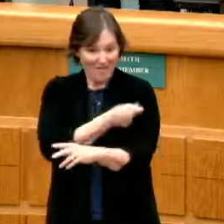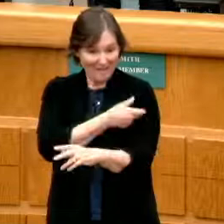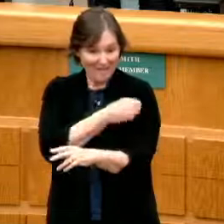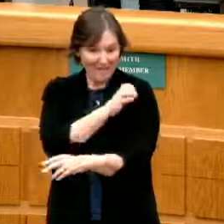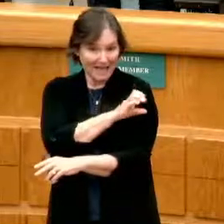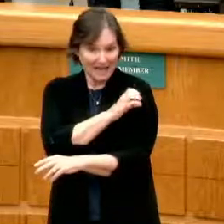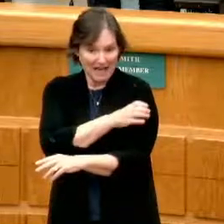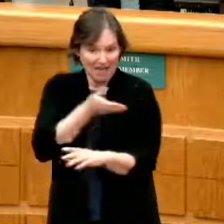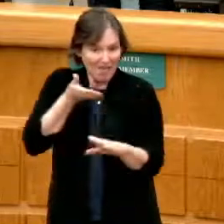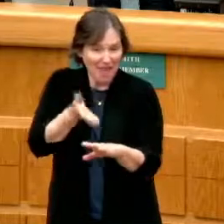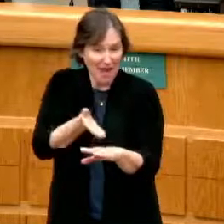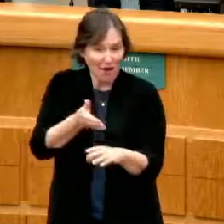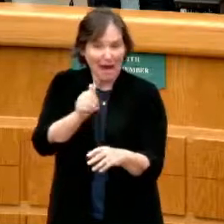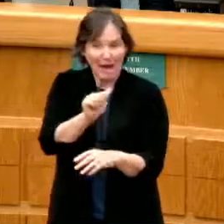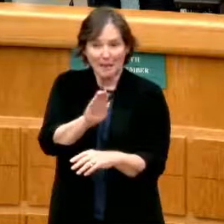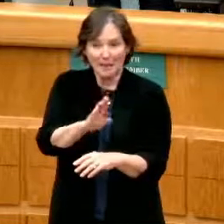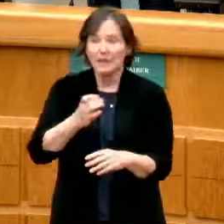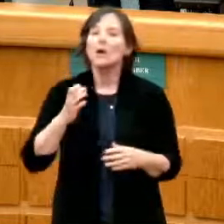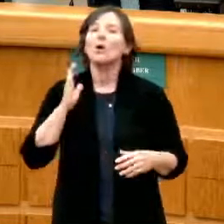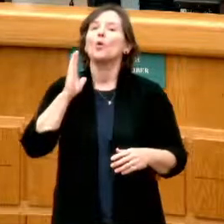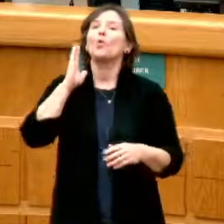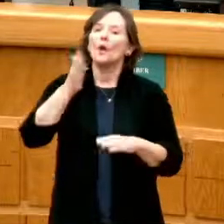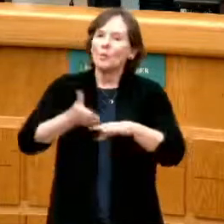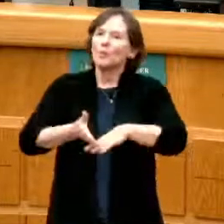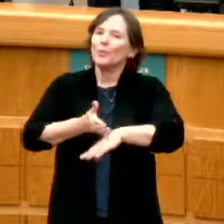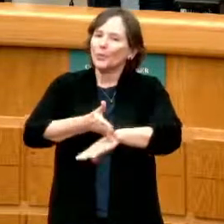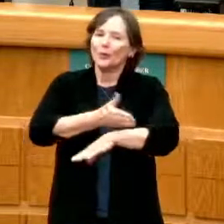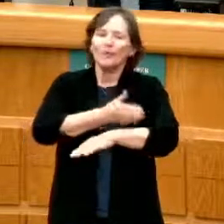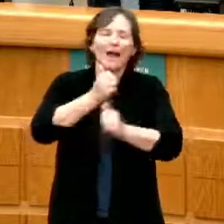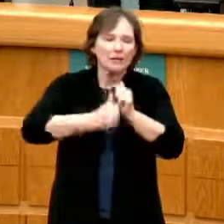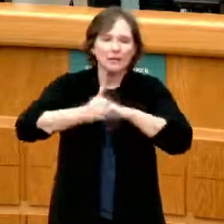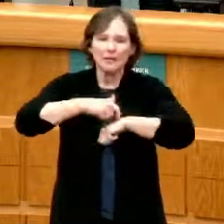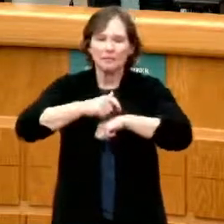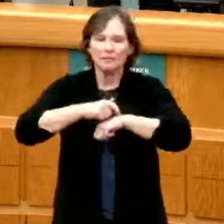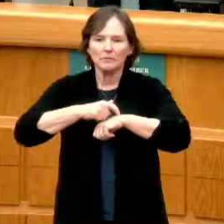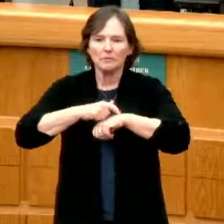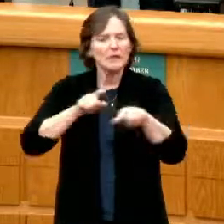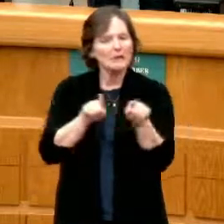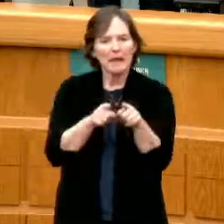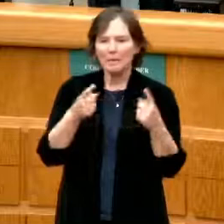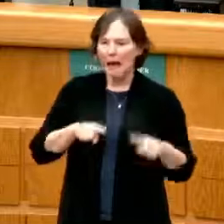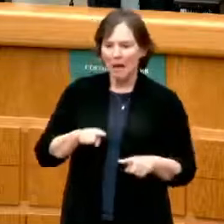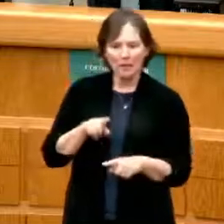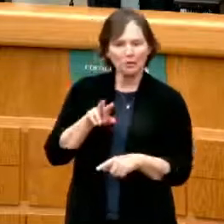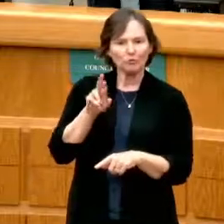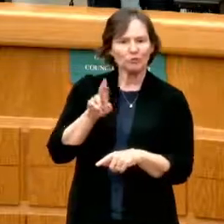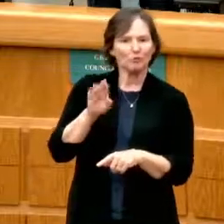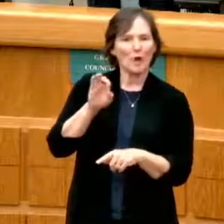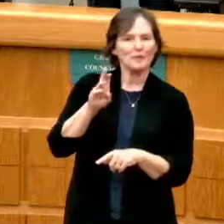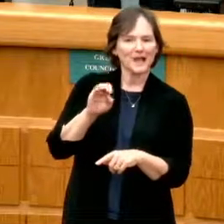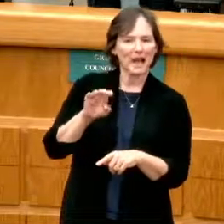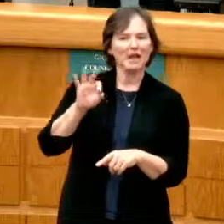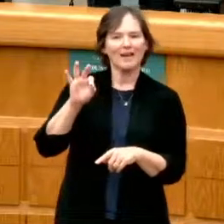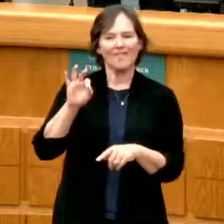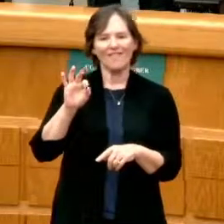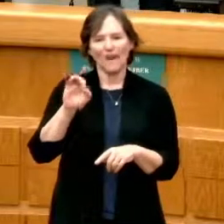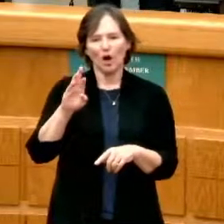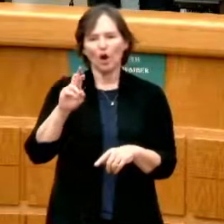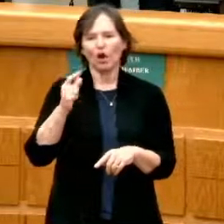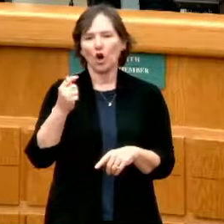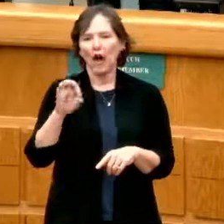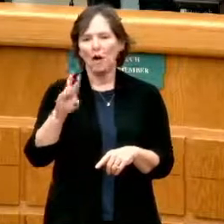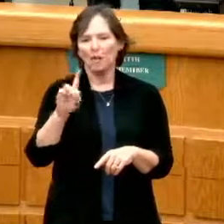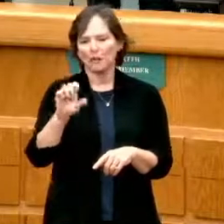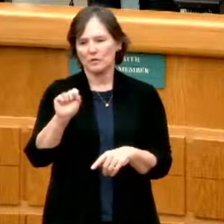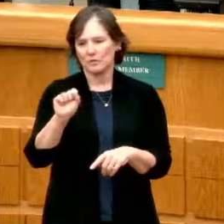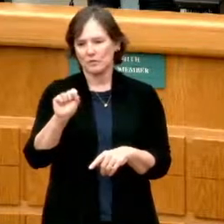at it. That's what's happened to us at the fairgrounds, and I think that that's exactly what's going to happen here. So all that we did today